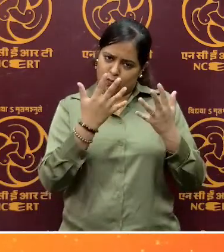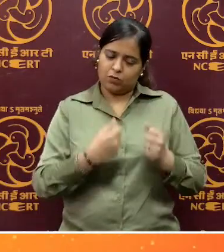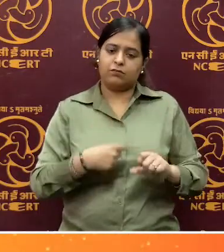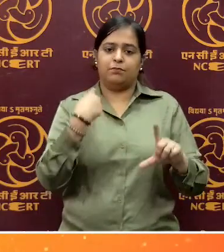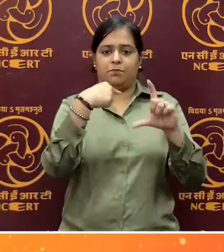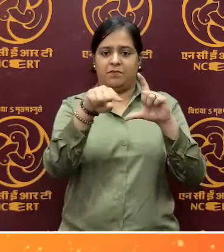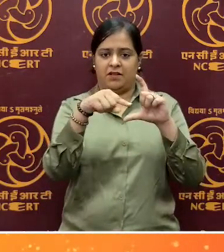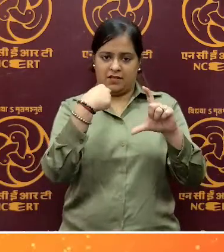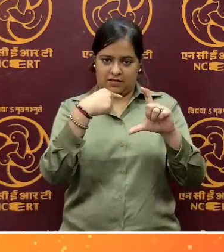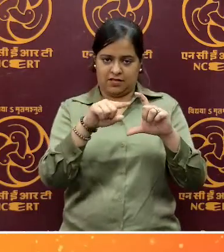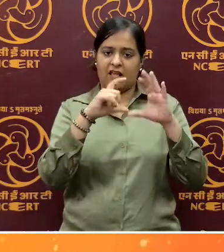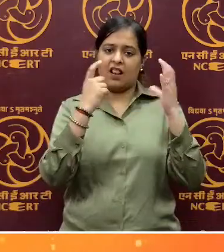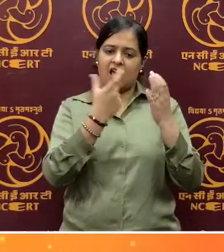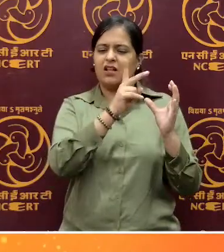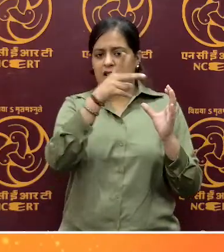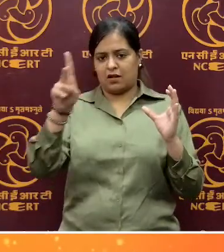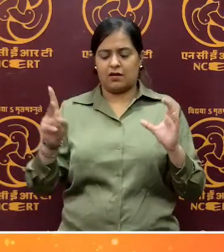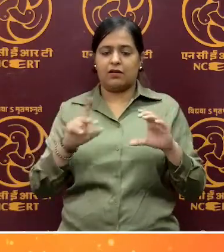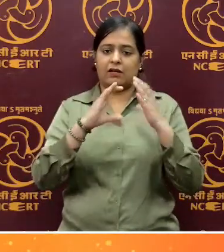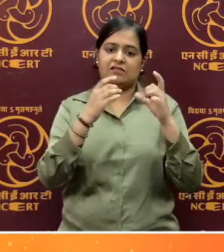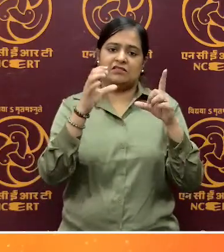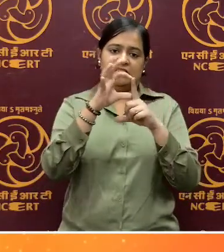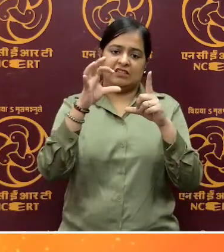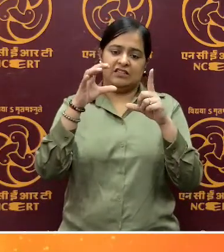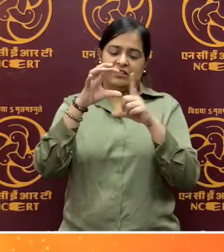is class specific. It is